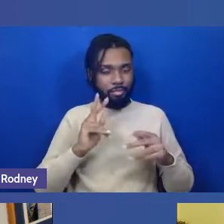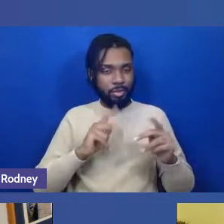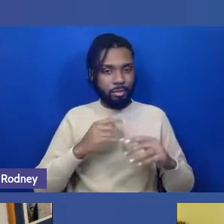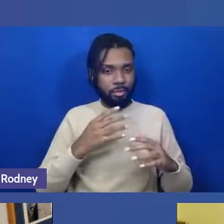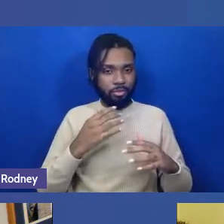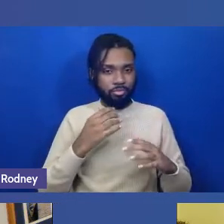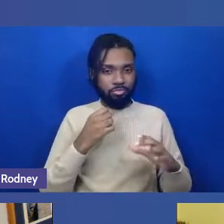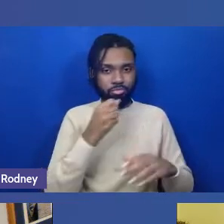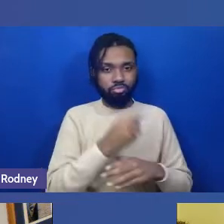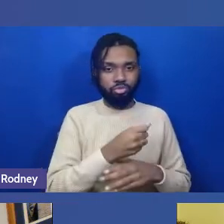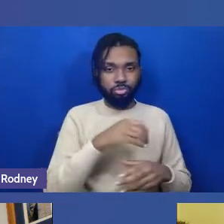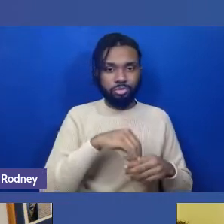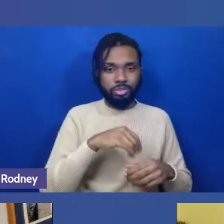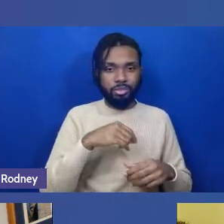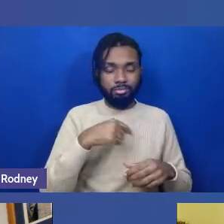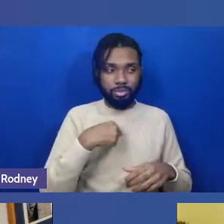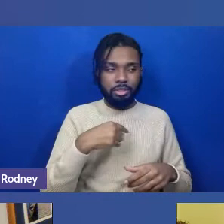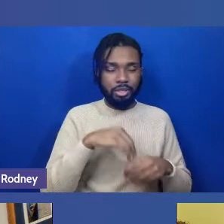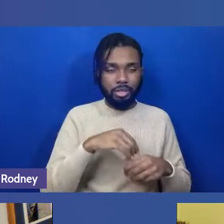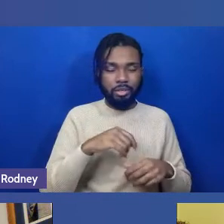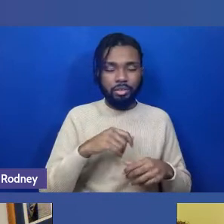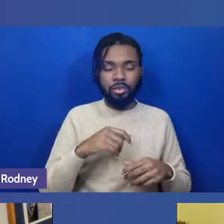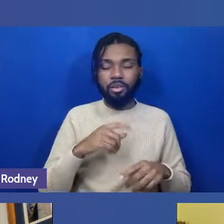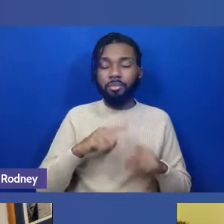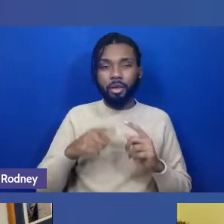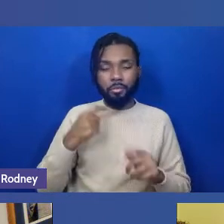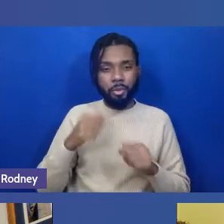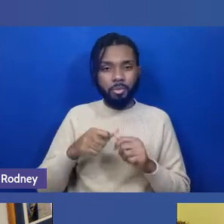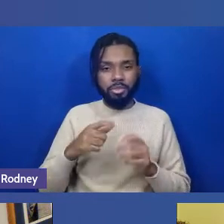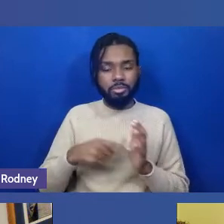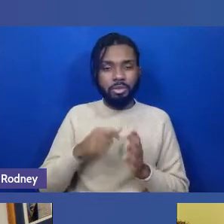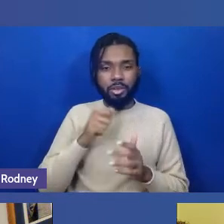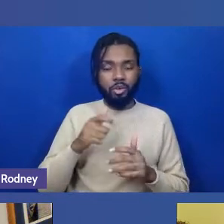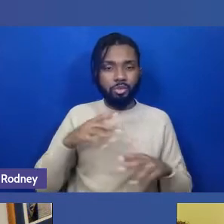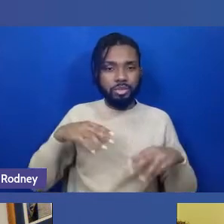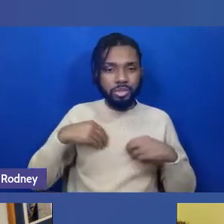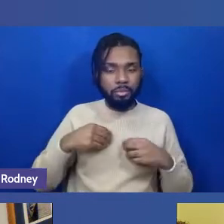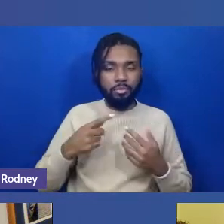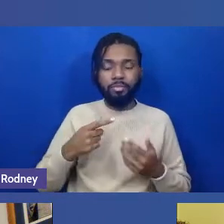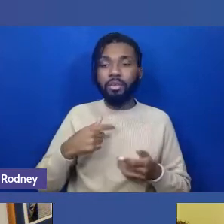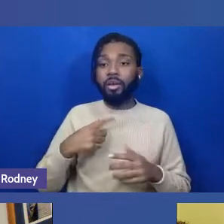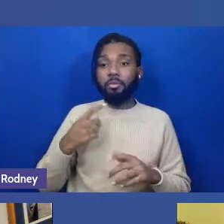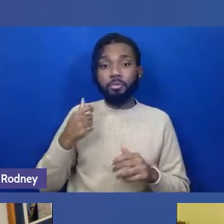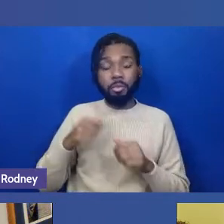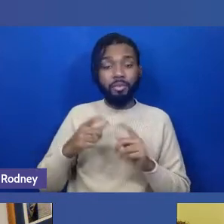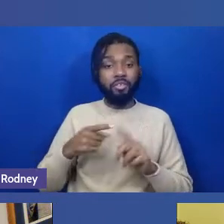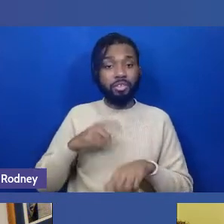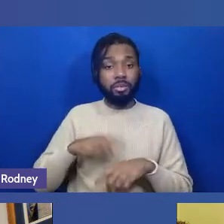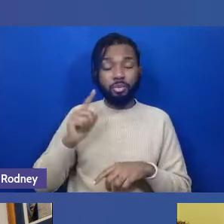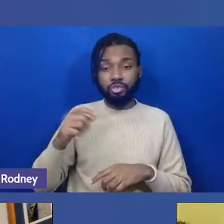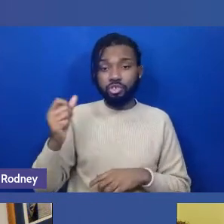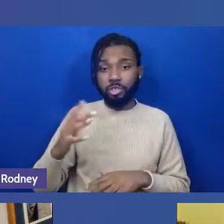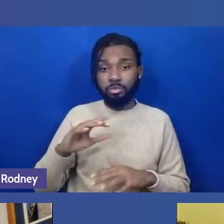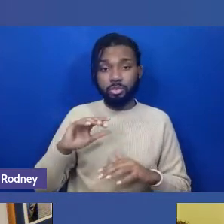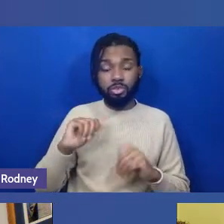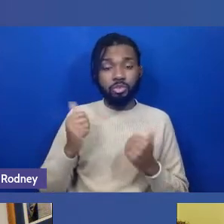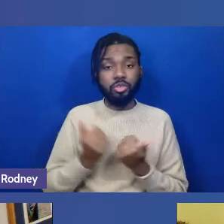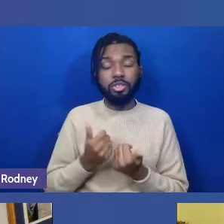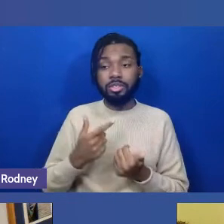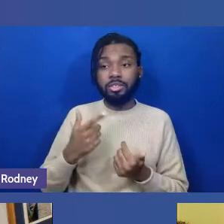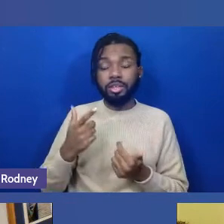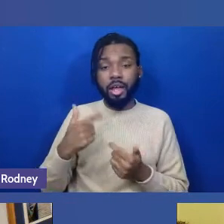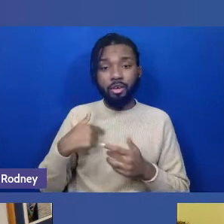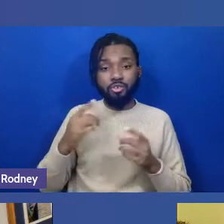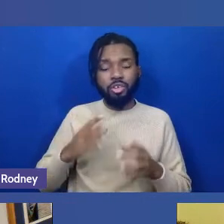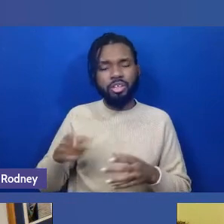at the first moment. Like I remember the first few times I went to the Shakespeare Theater Association, you know, like when I was directing all native Shakespeare's, like everyone was like, oh, so cute. You know, like